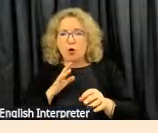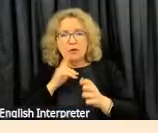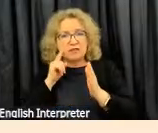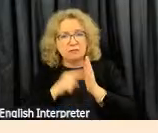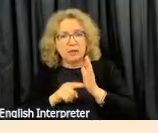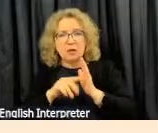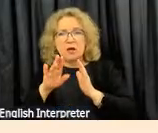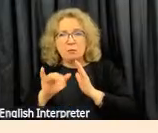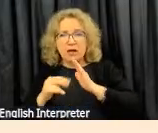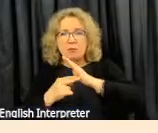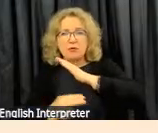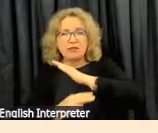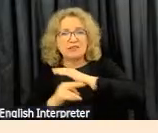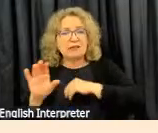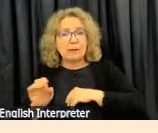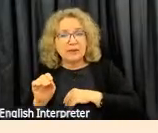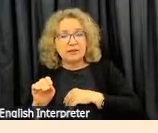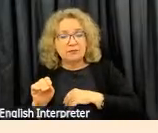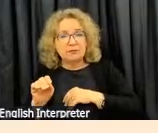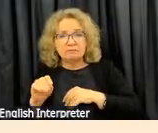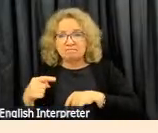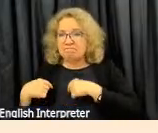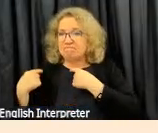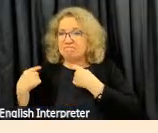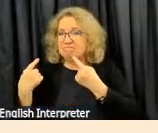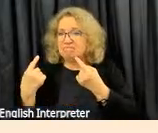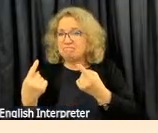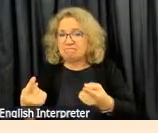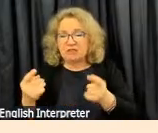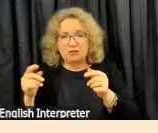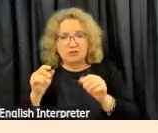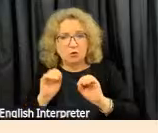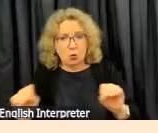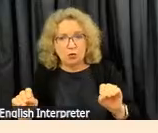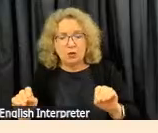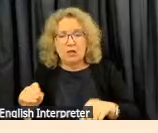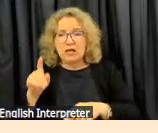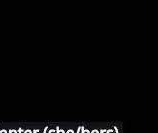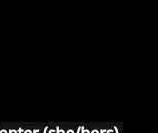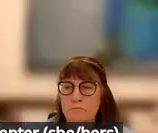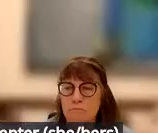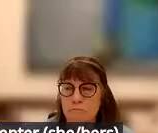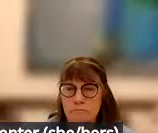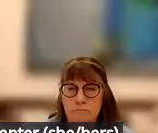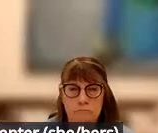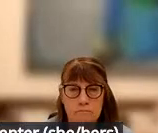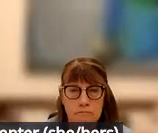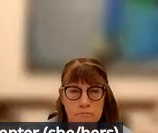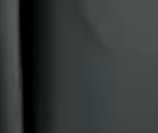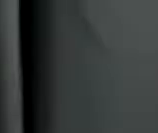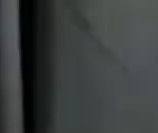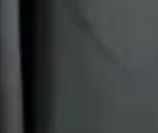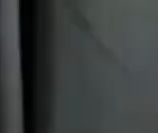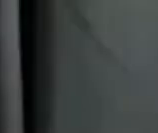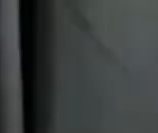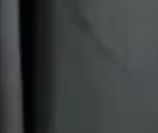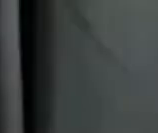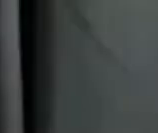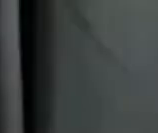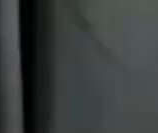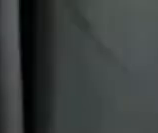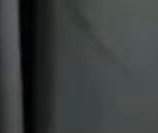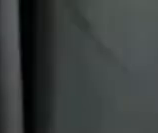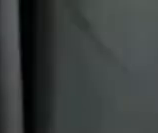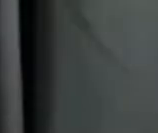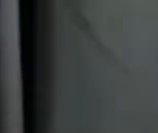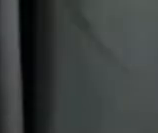company, and to date, they still have not, and cannot prove why the bridges should be removed, when in 2005, the Oregon